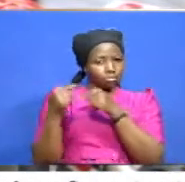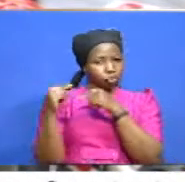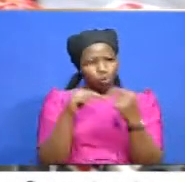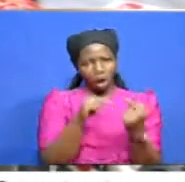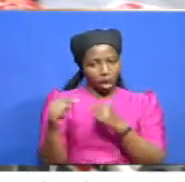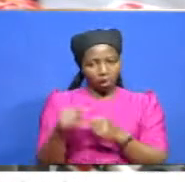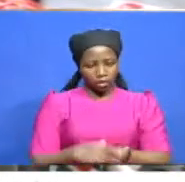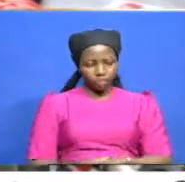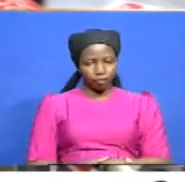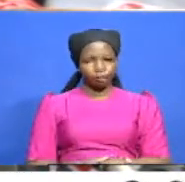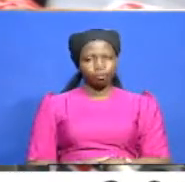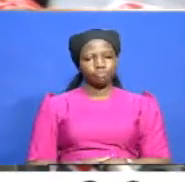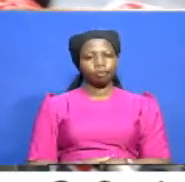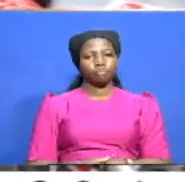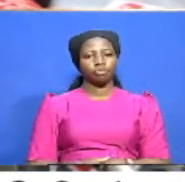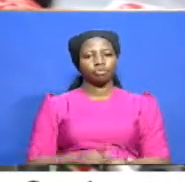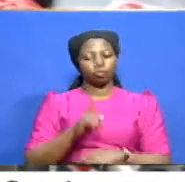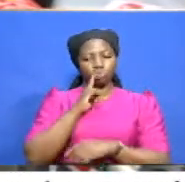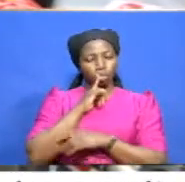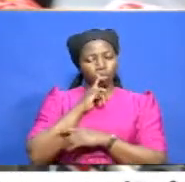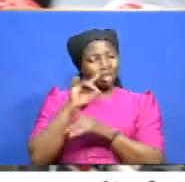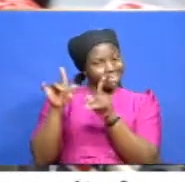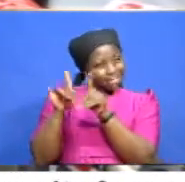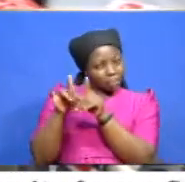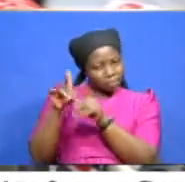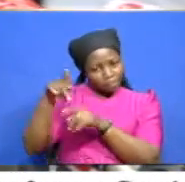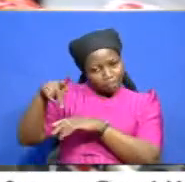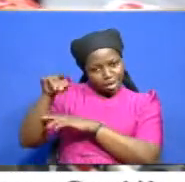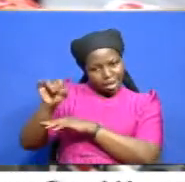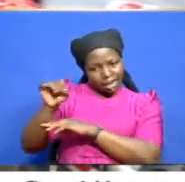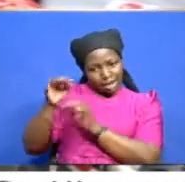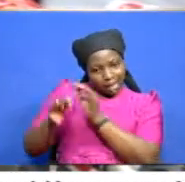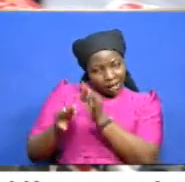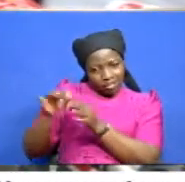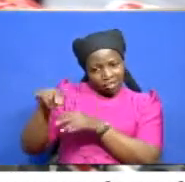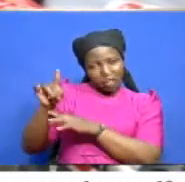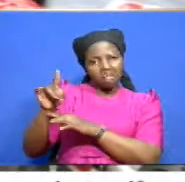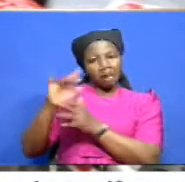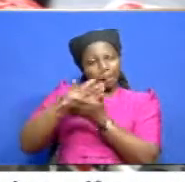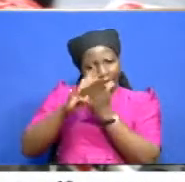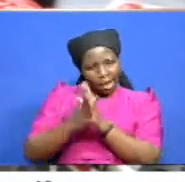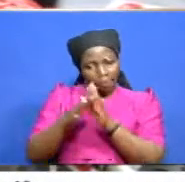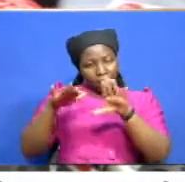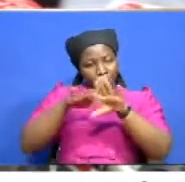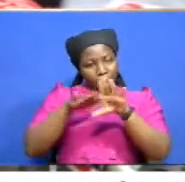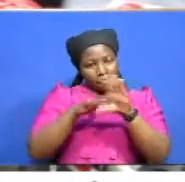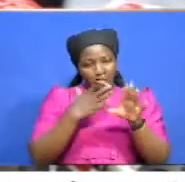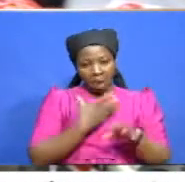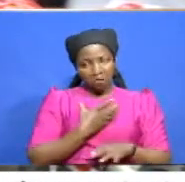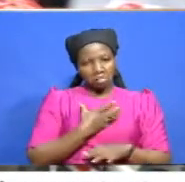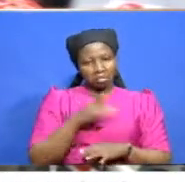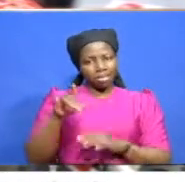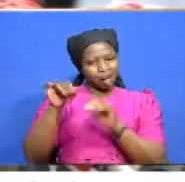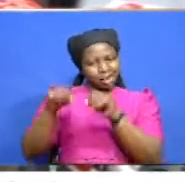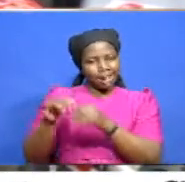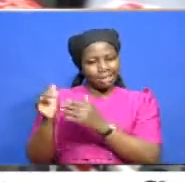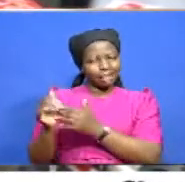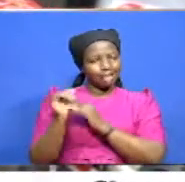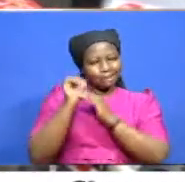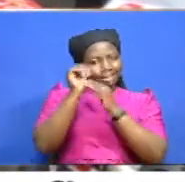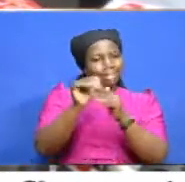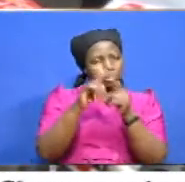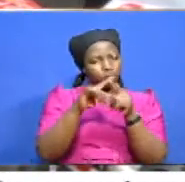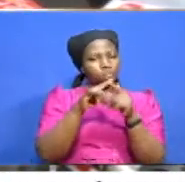the arbitrator. Hence, having him or her as a member of the council shall result into conflict